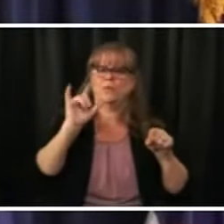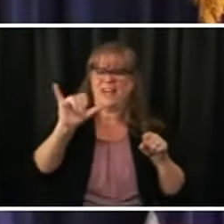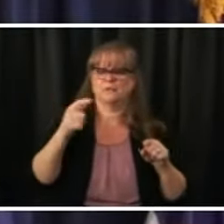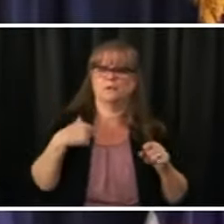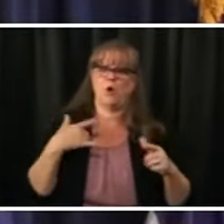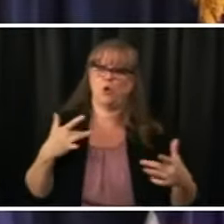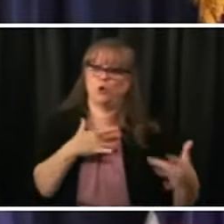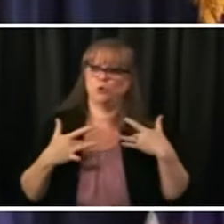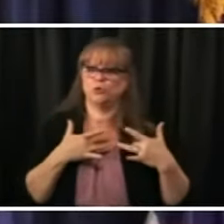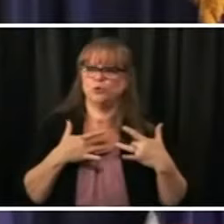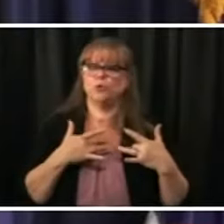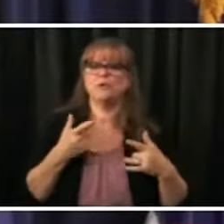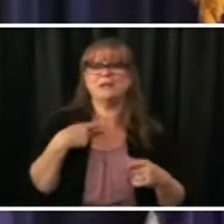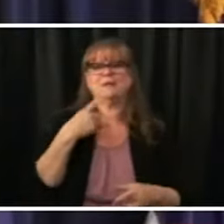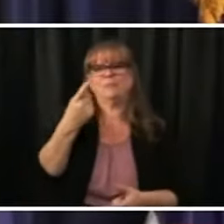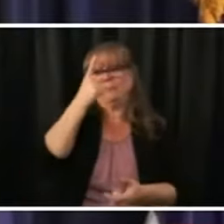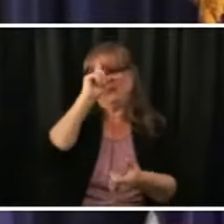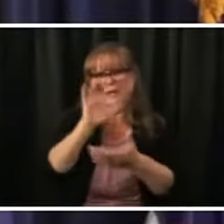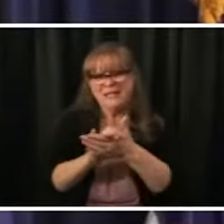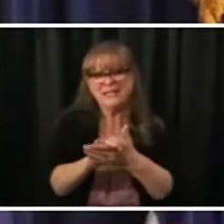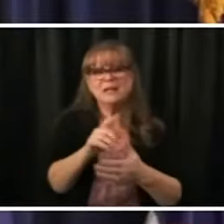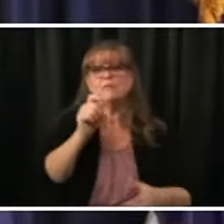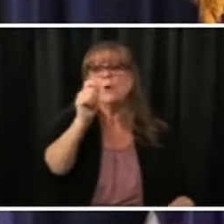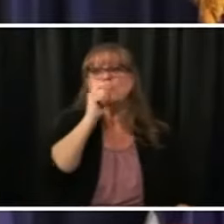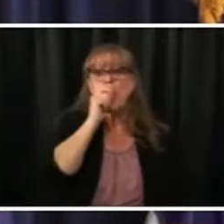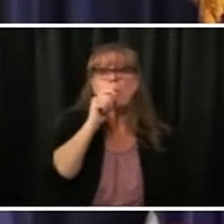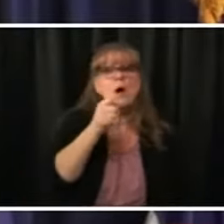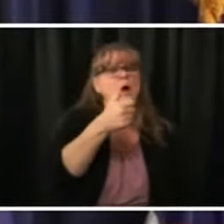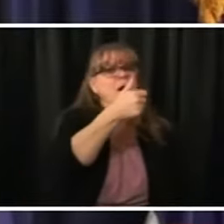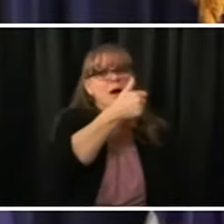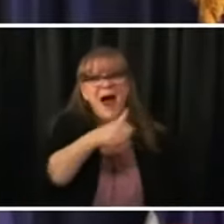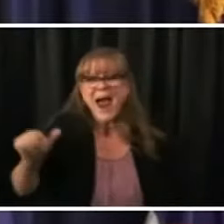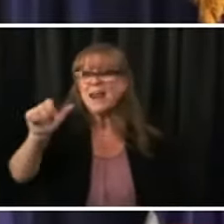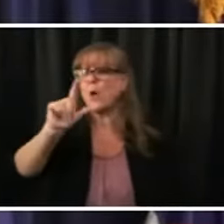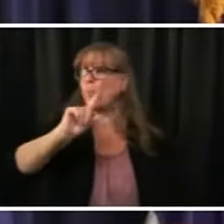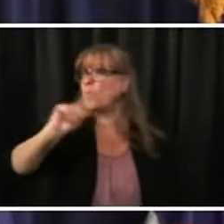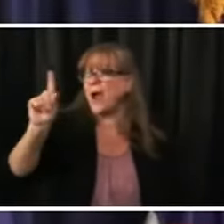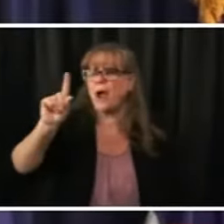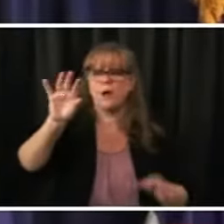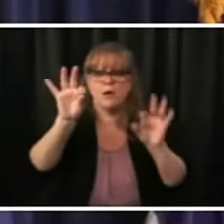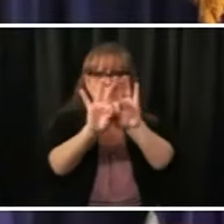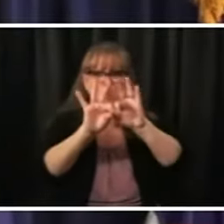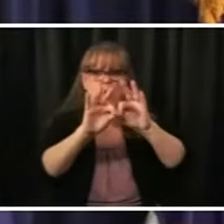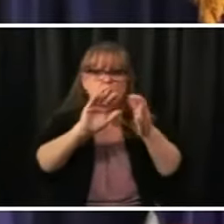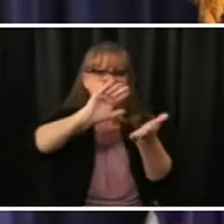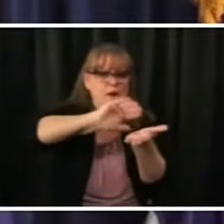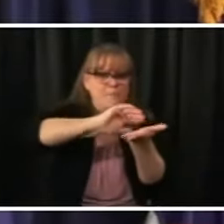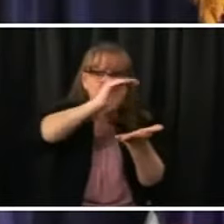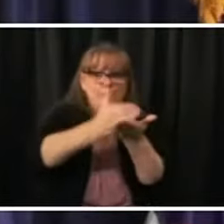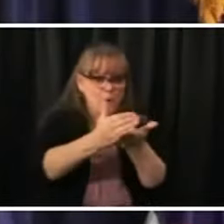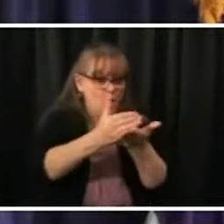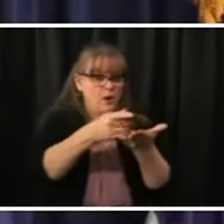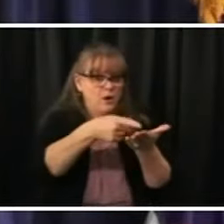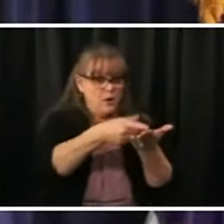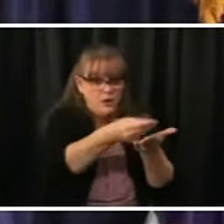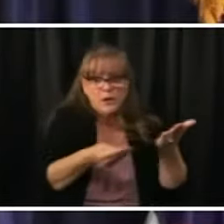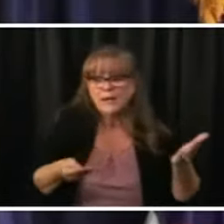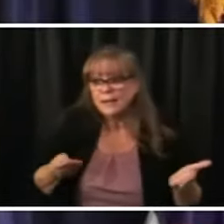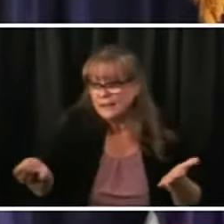marijuana at any potency level is inappropriate for people under the age of 18 unless